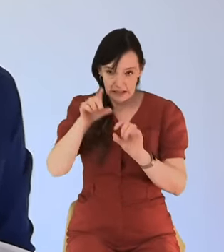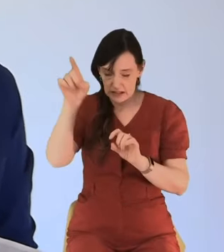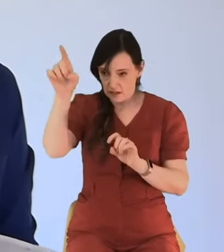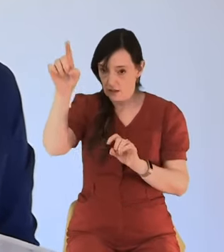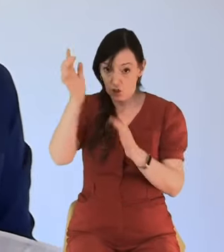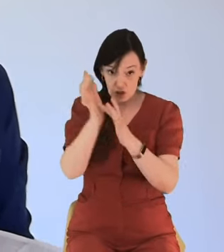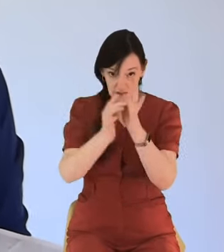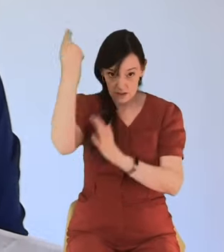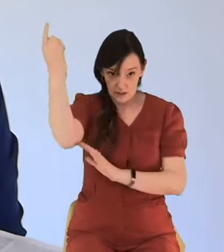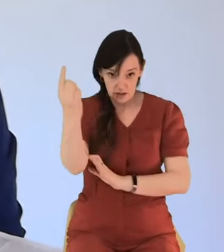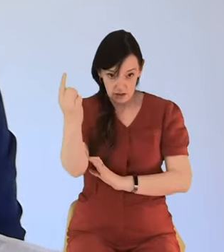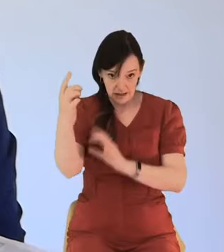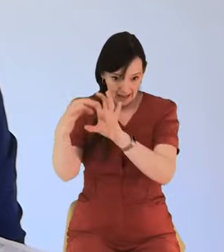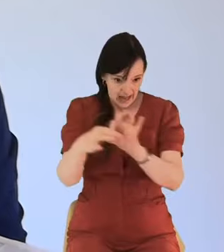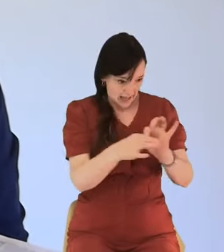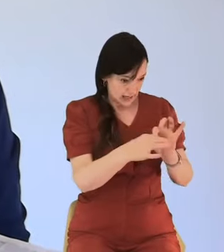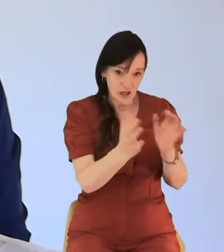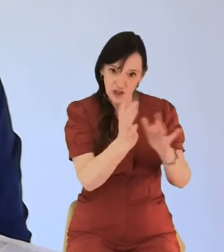the resurrection of Jesus.